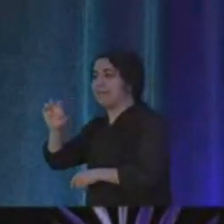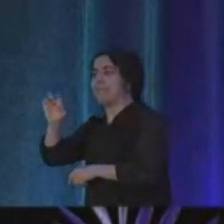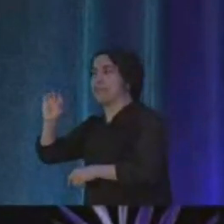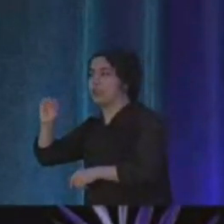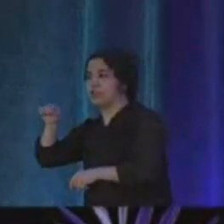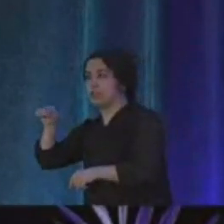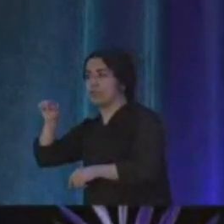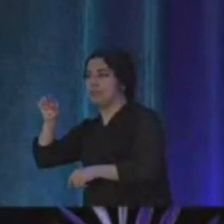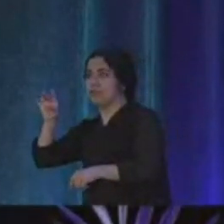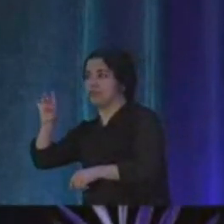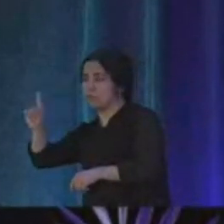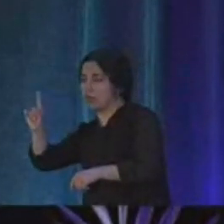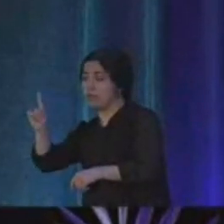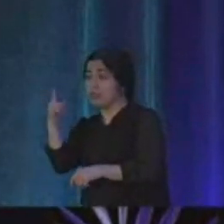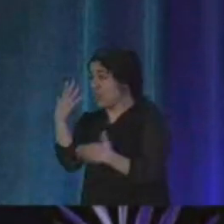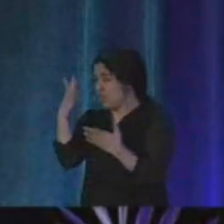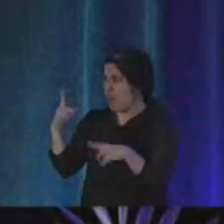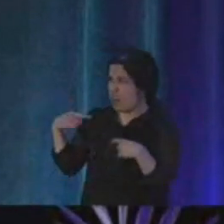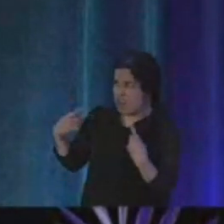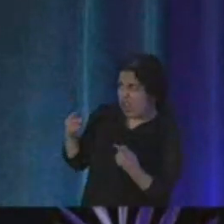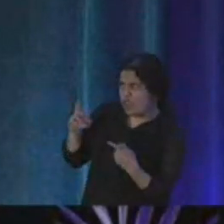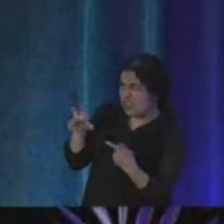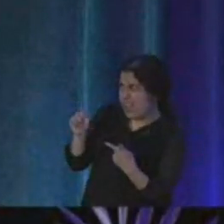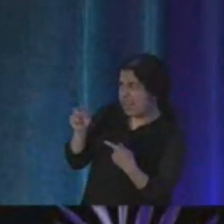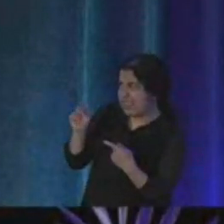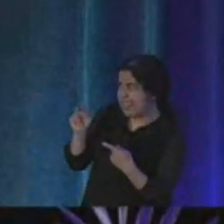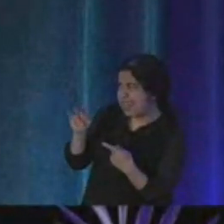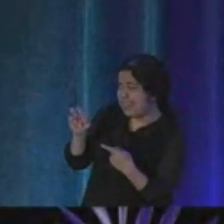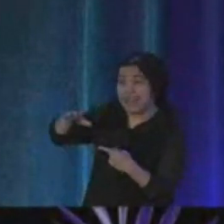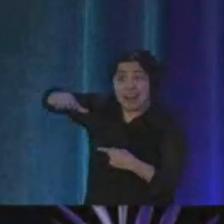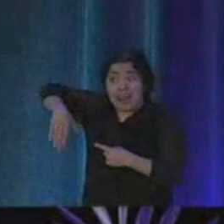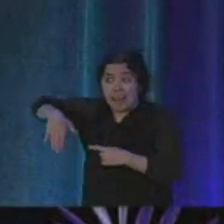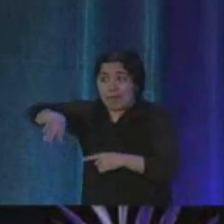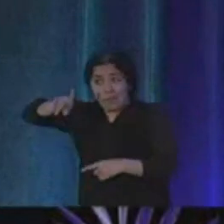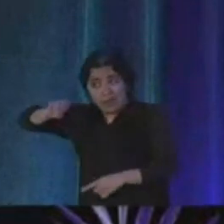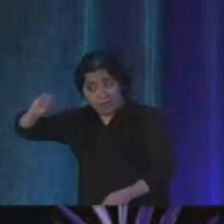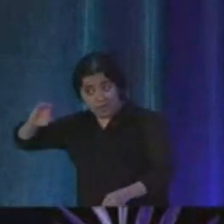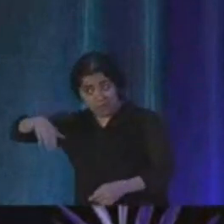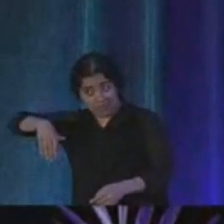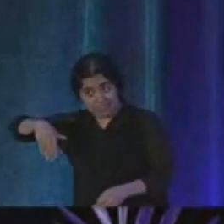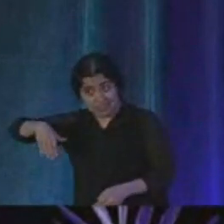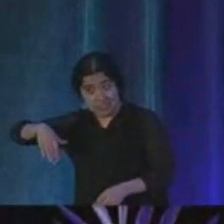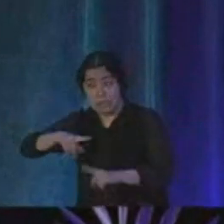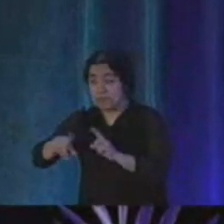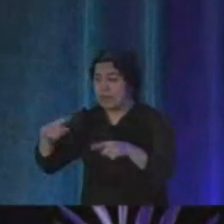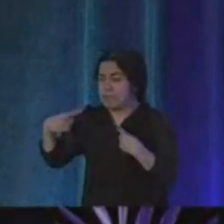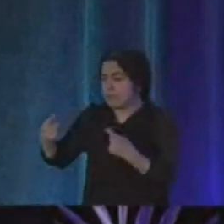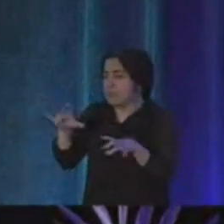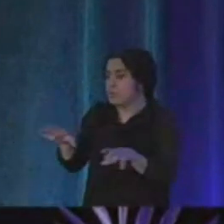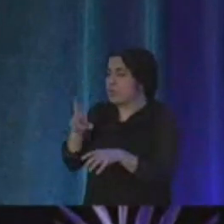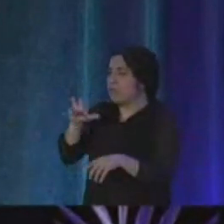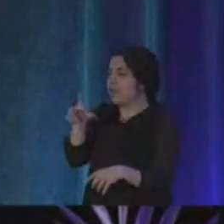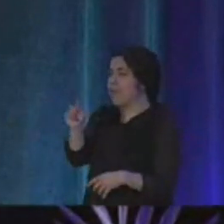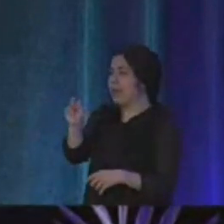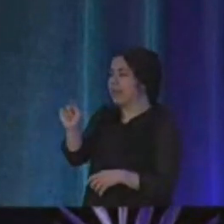with how long React Native has been around, it's still not a 1.0, but I've been doing React Native